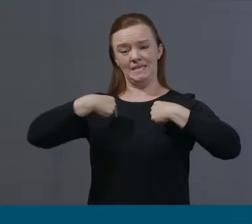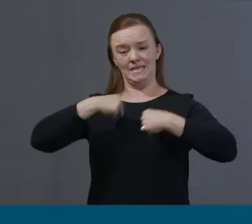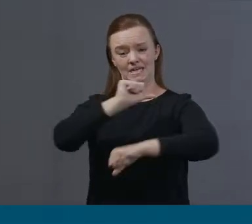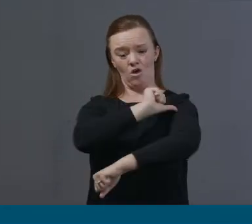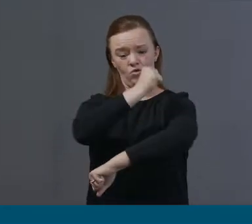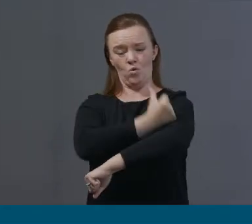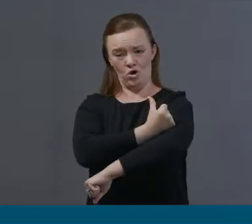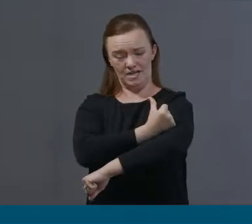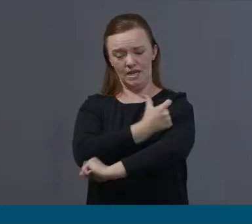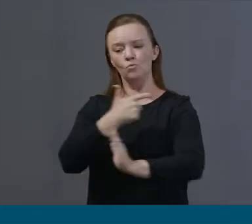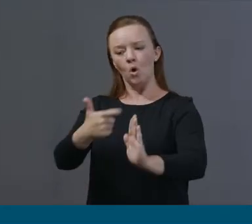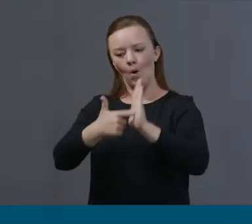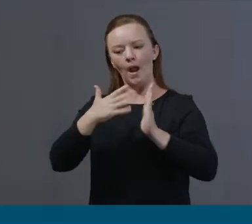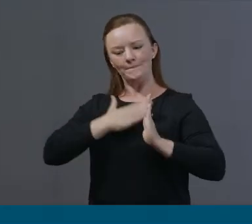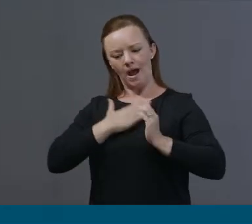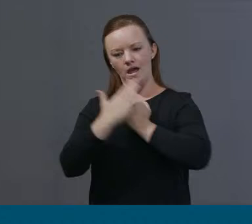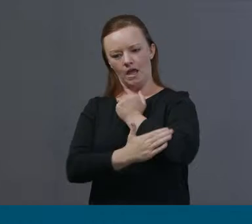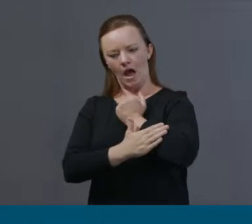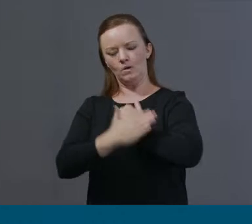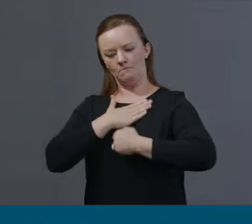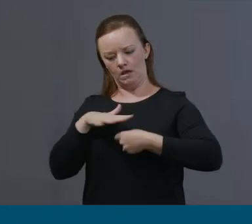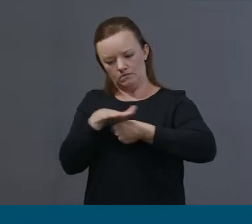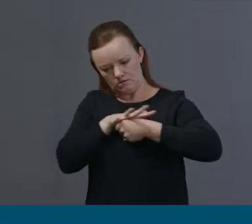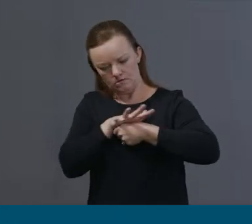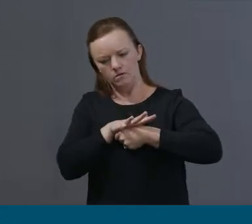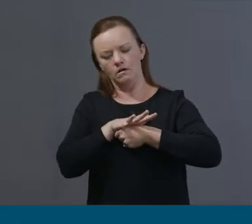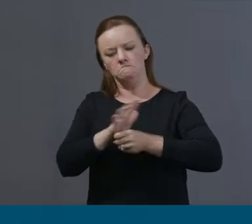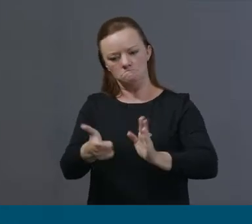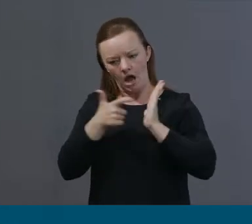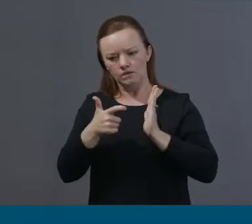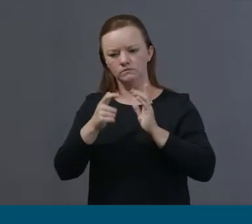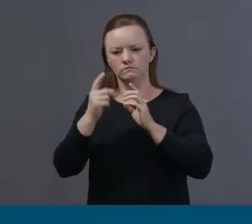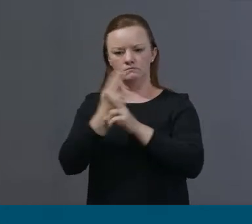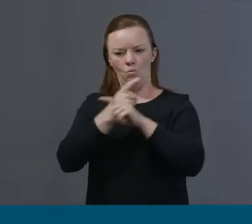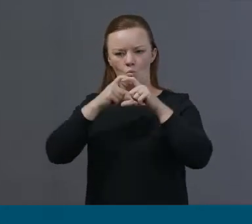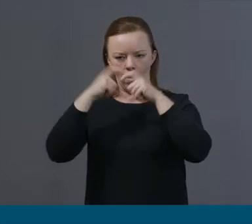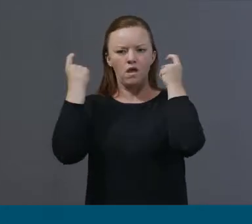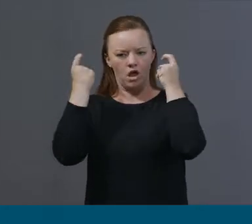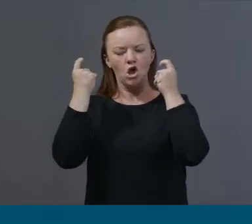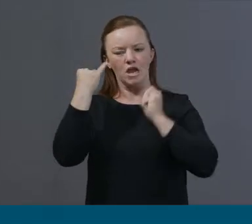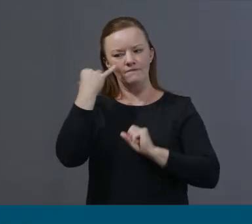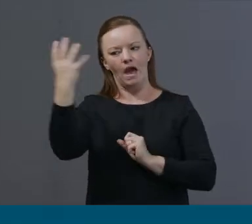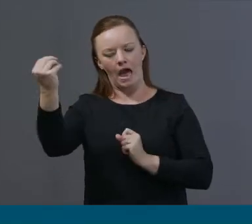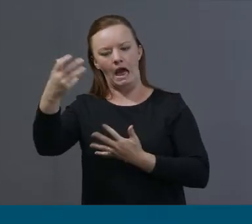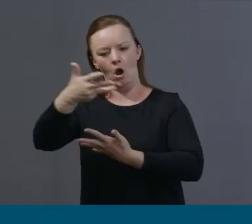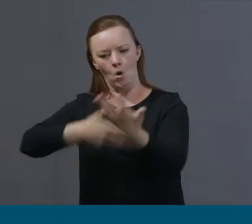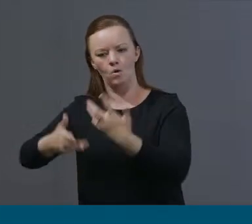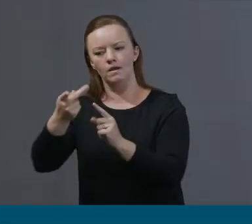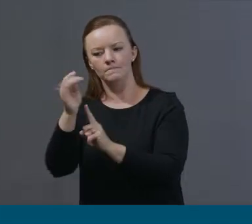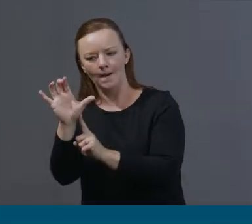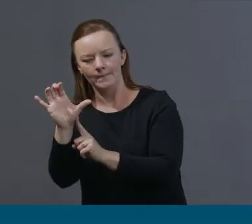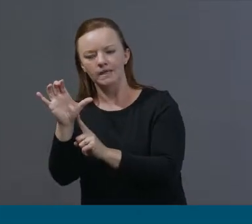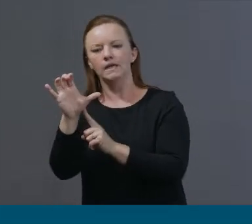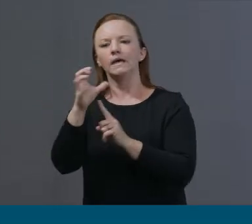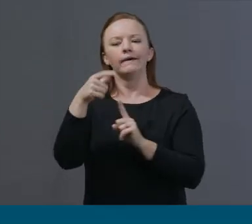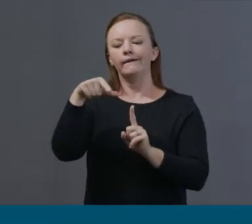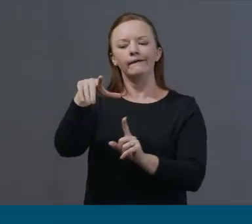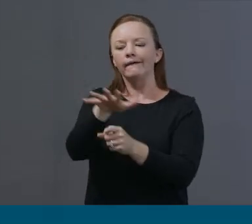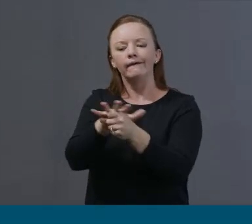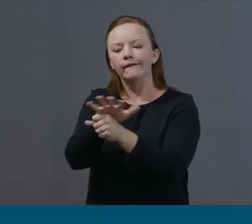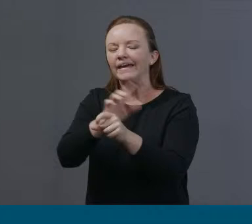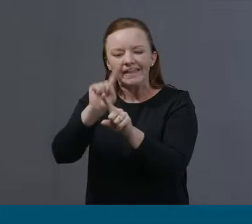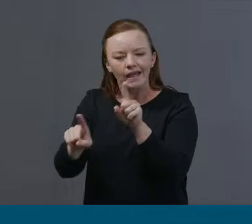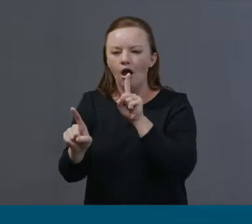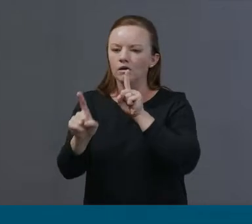the wearing of face coverings whenever our residents are in public or in situations when social distancing is not